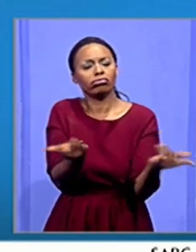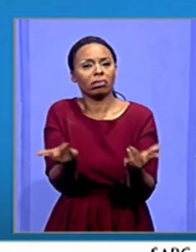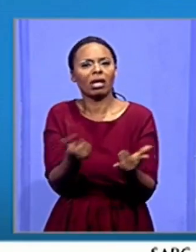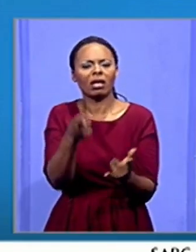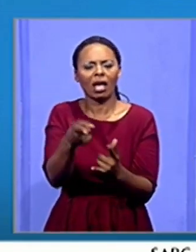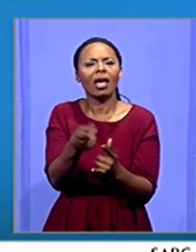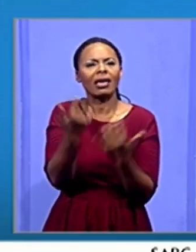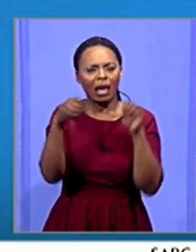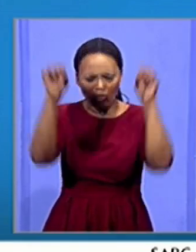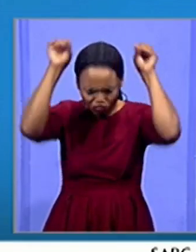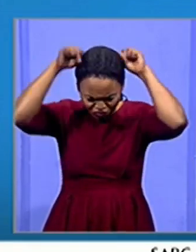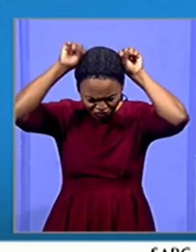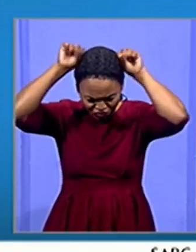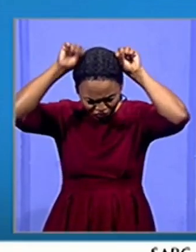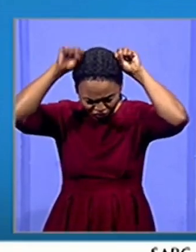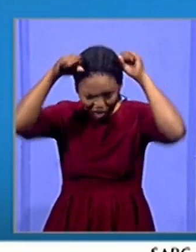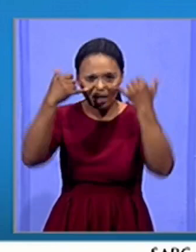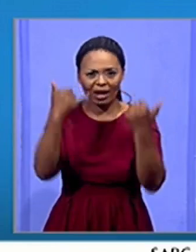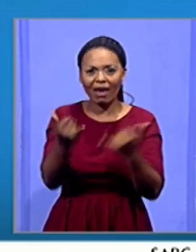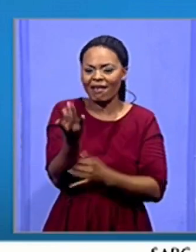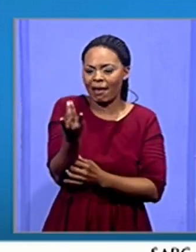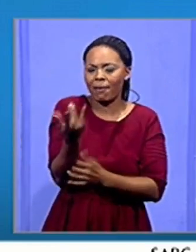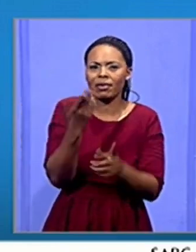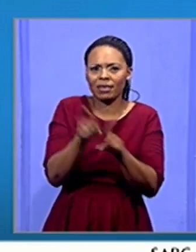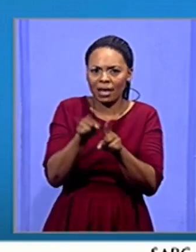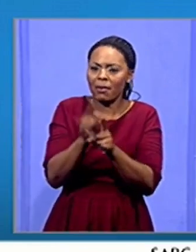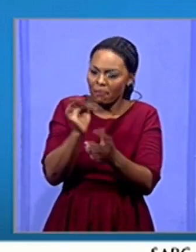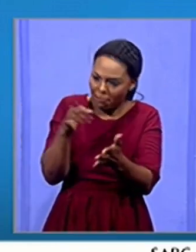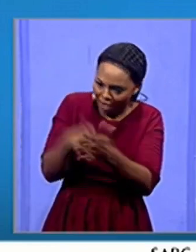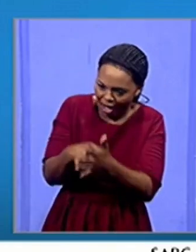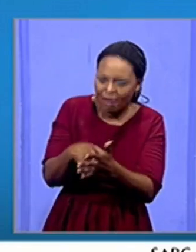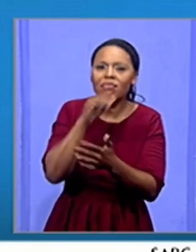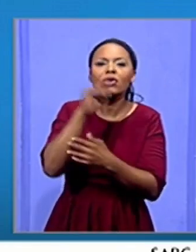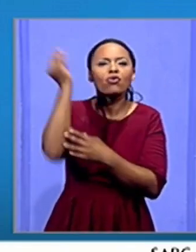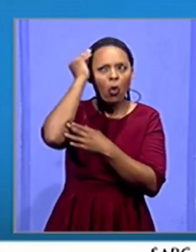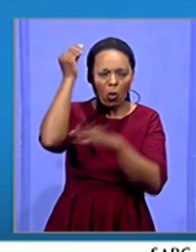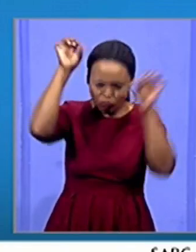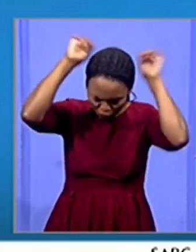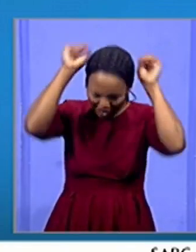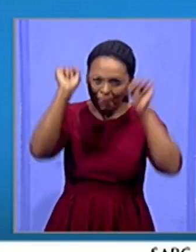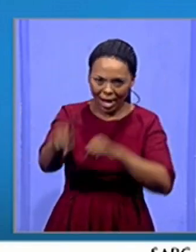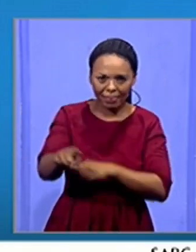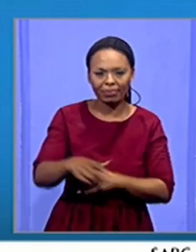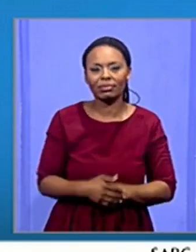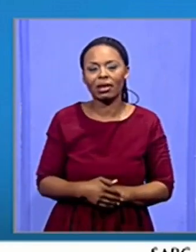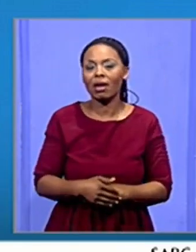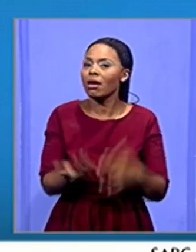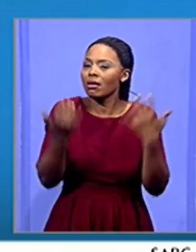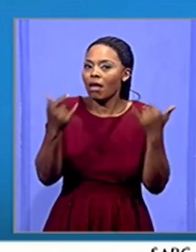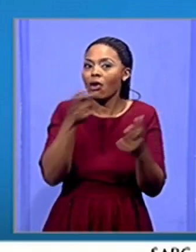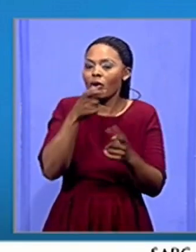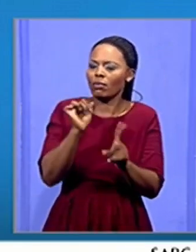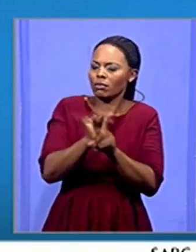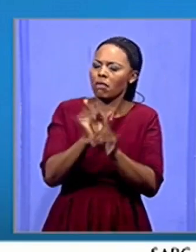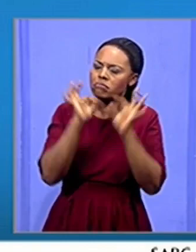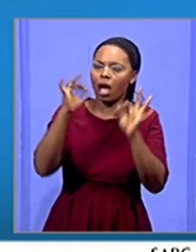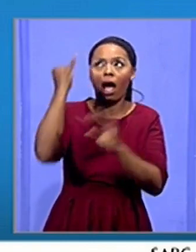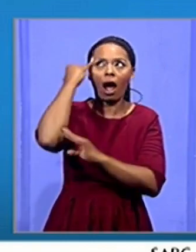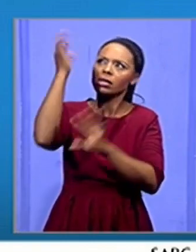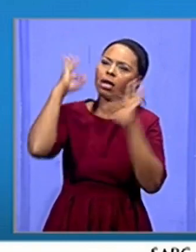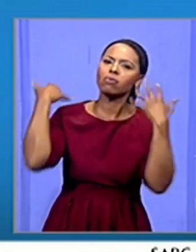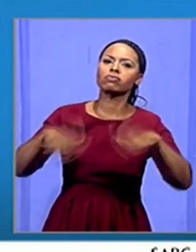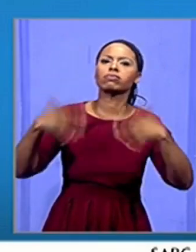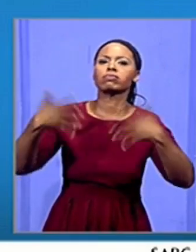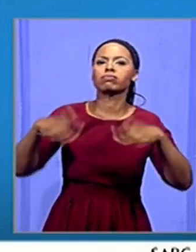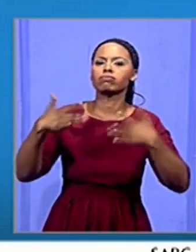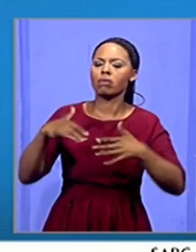ya tonki ge o e reka o tlabe o tseba gore o reka nama ya eng kgopolo ya gagwe ke e botse o tla